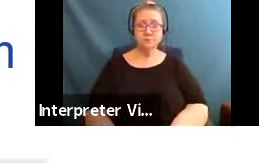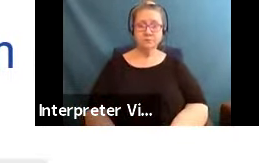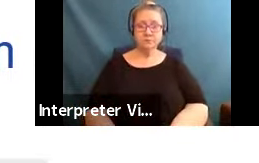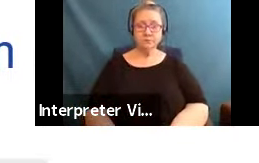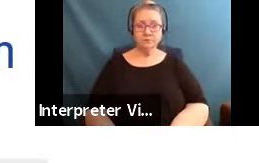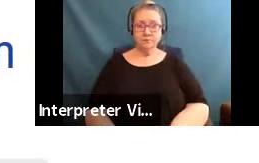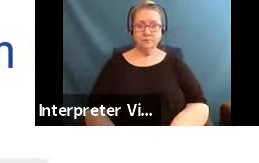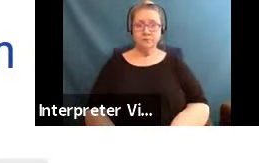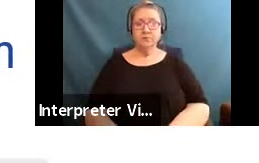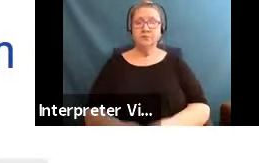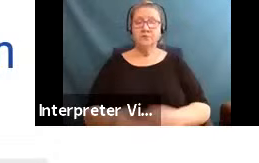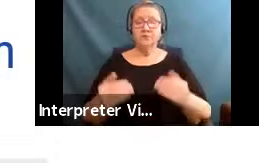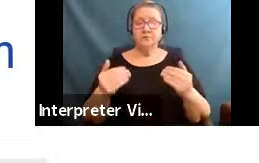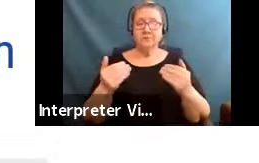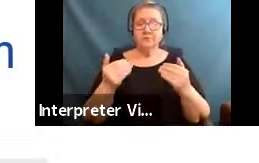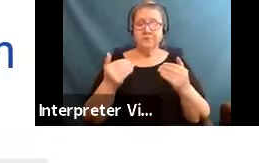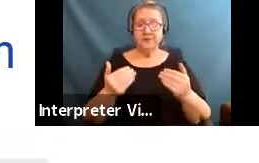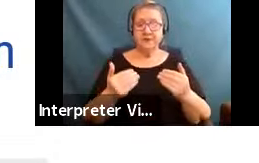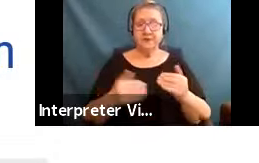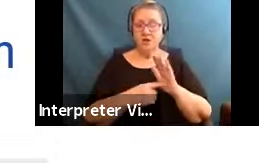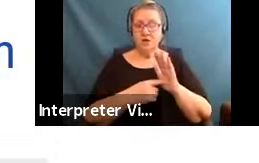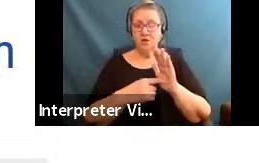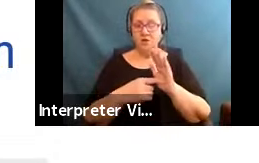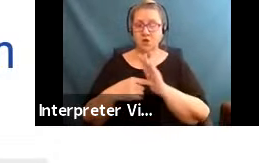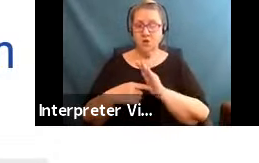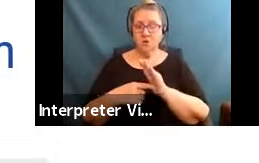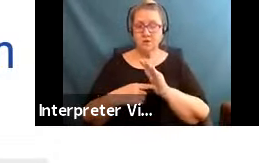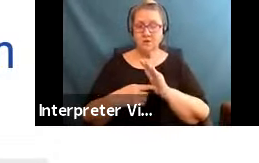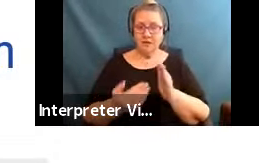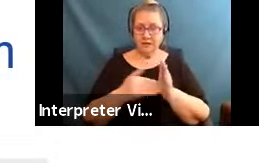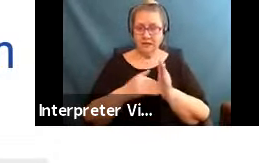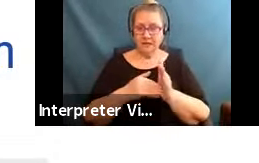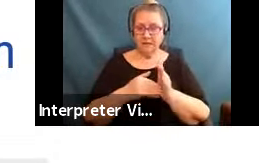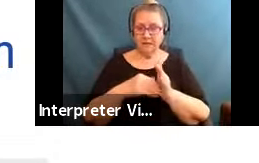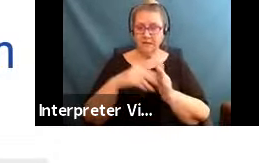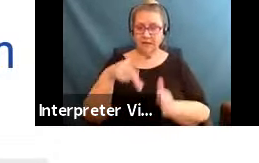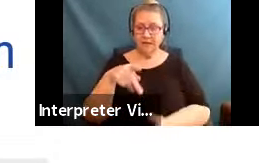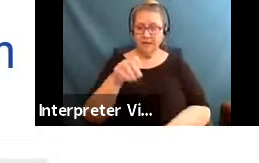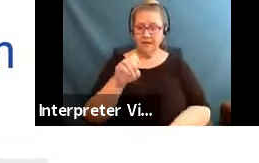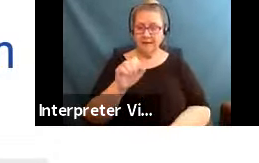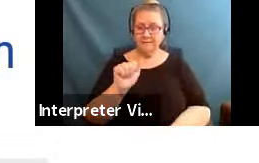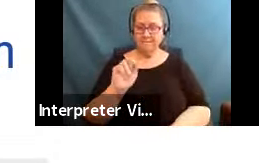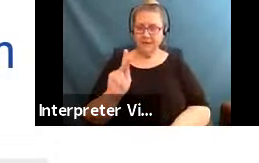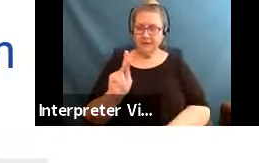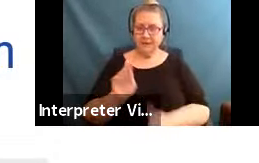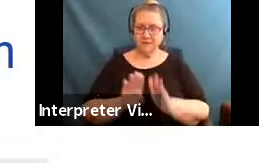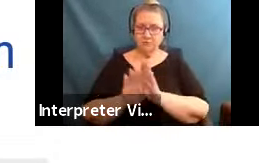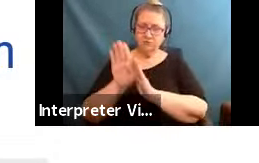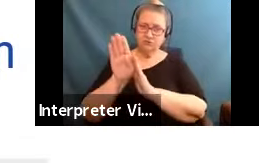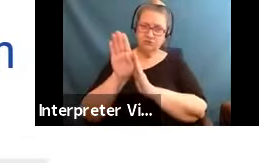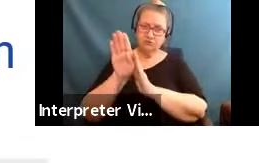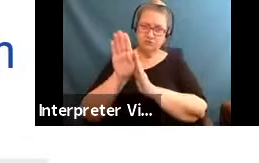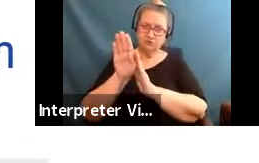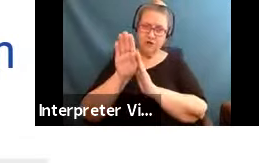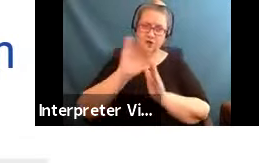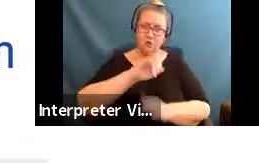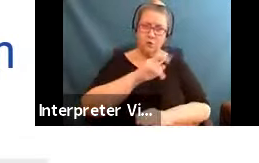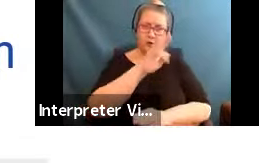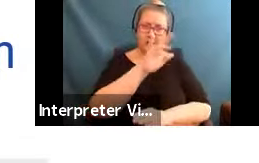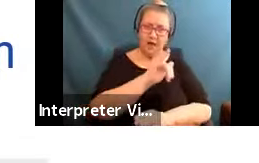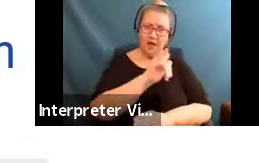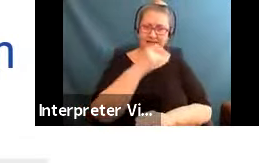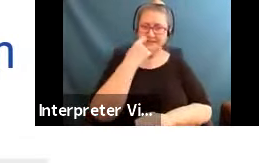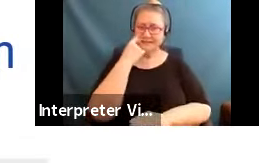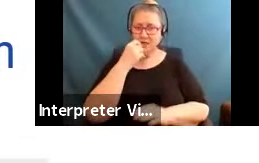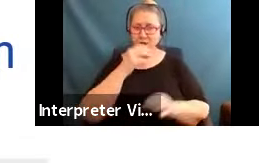And then this is just kind of an overview of, again, the peak comparing July to more recently this past winter, November,